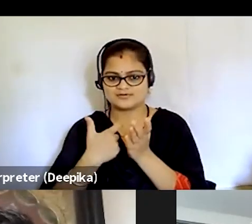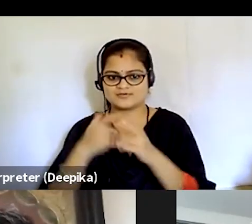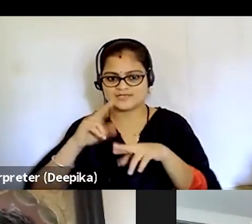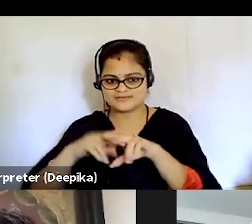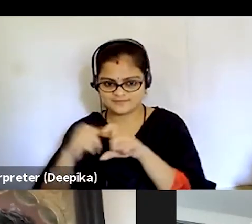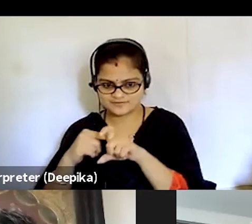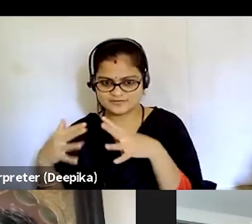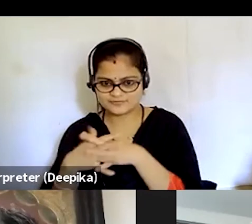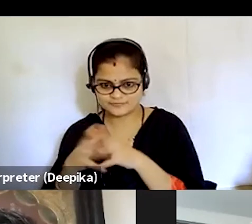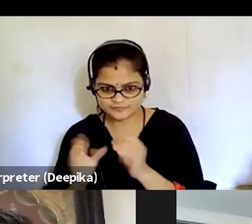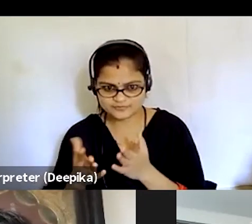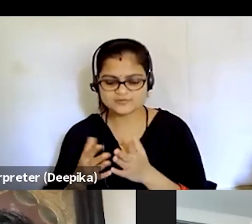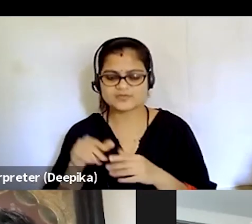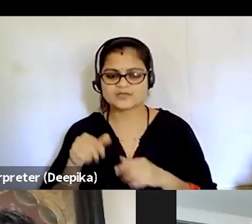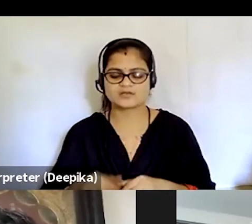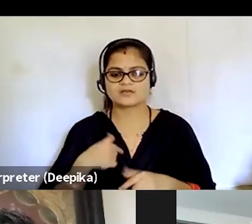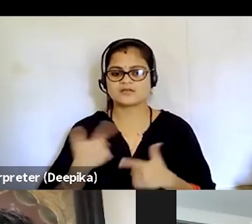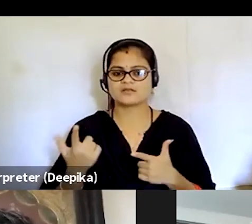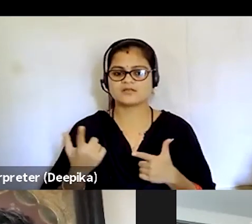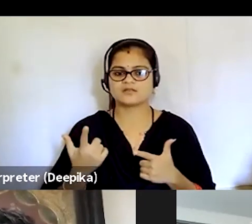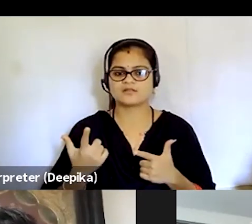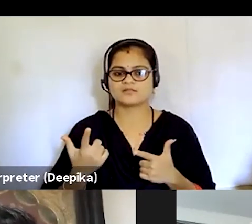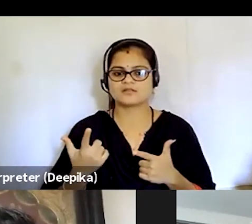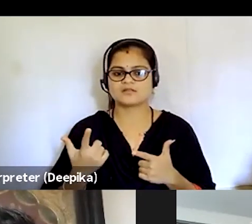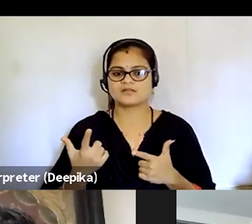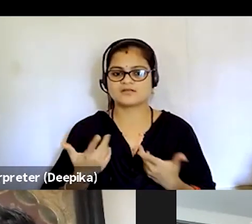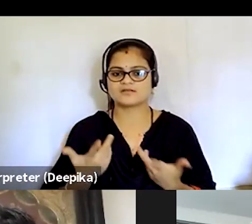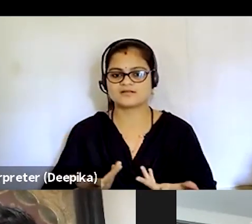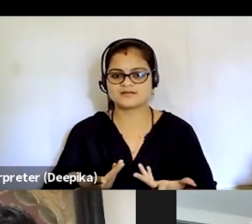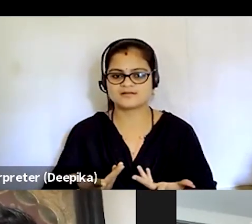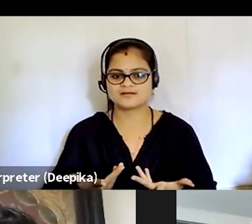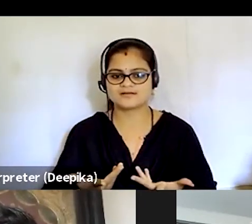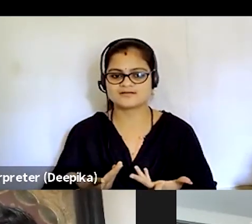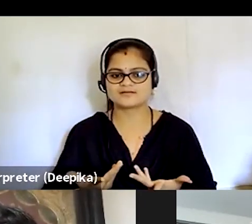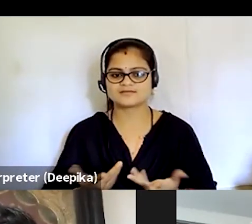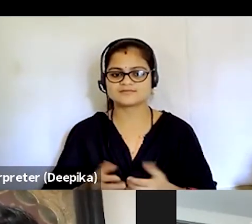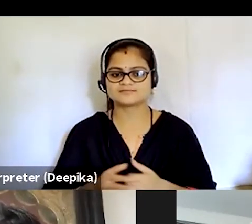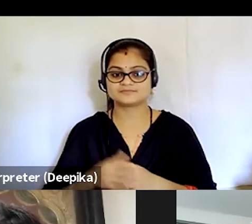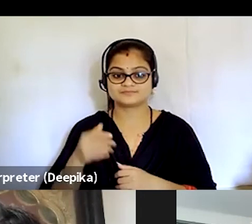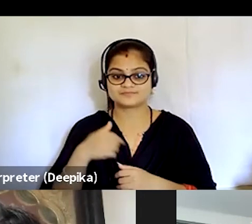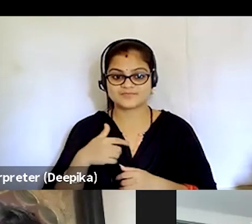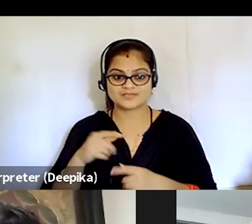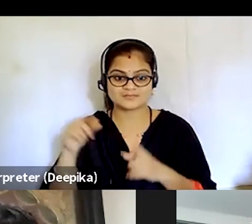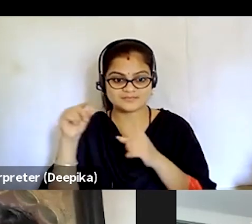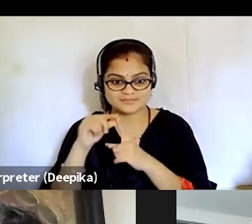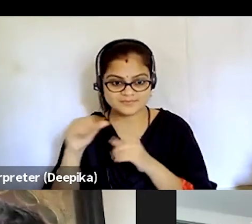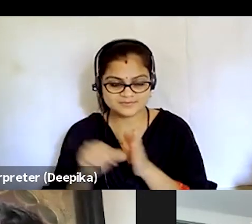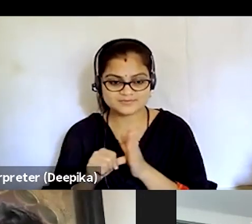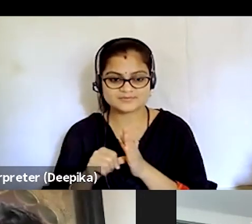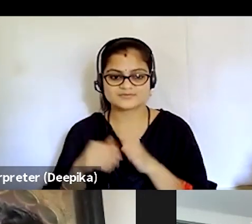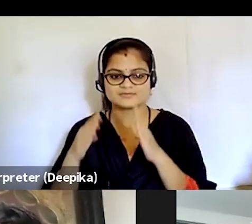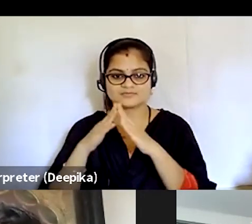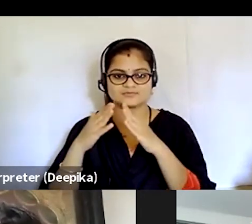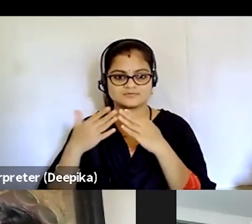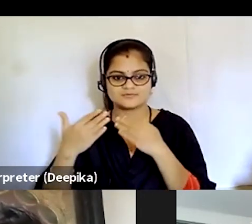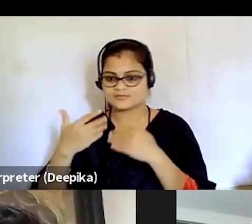I, as a joke, went online and I said, since the Prime Minister is not allowing me to leave my house, I'm